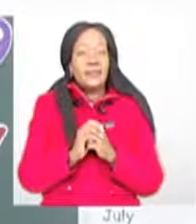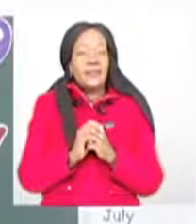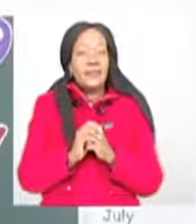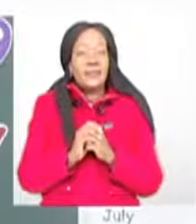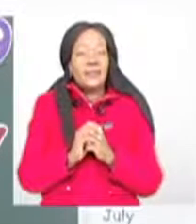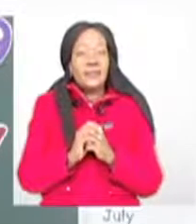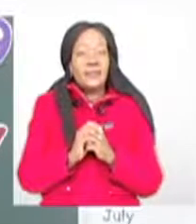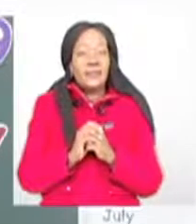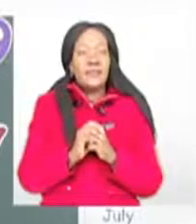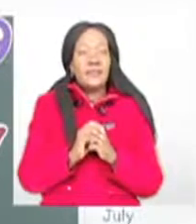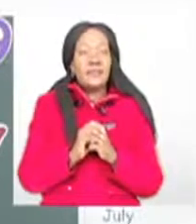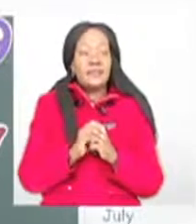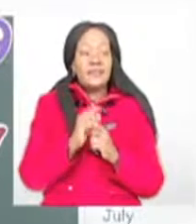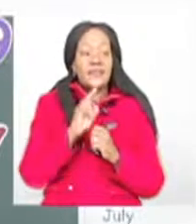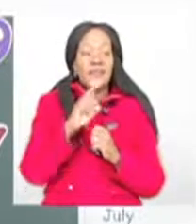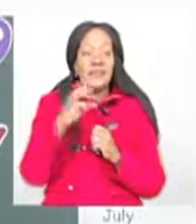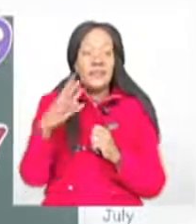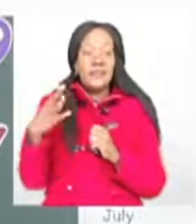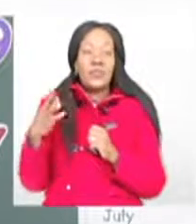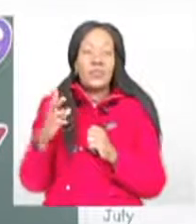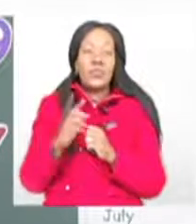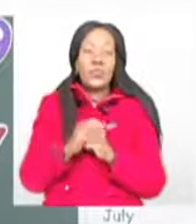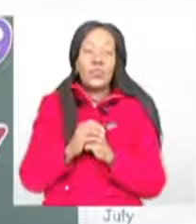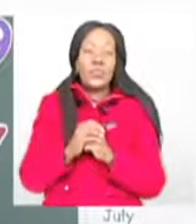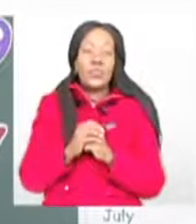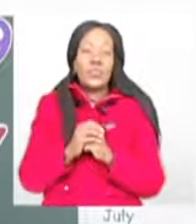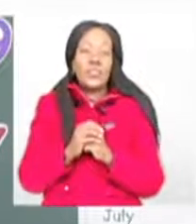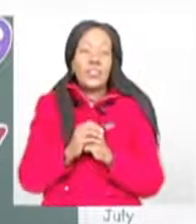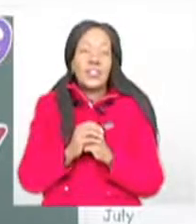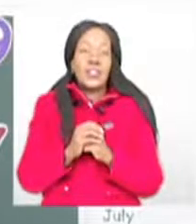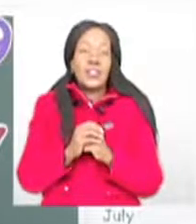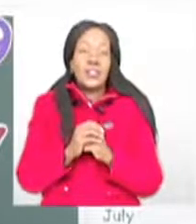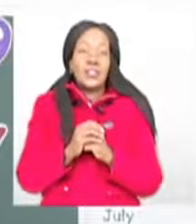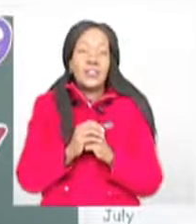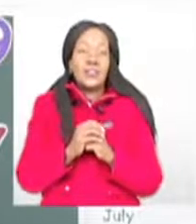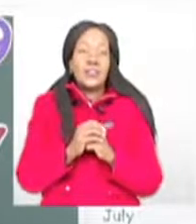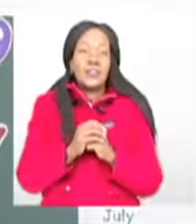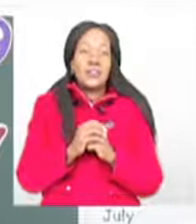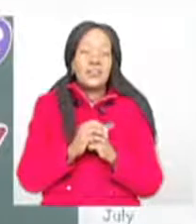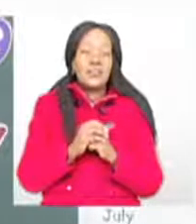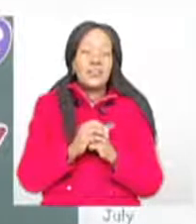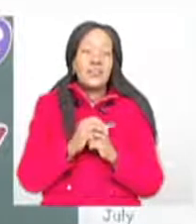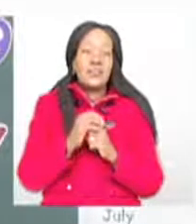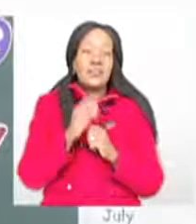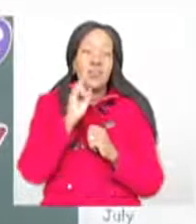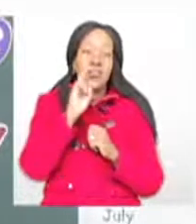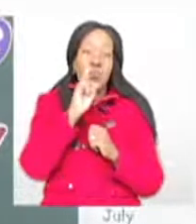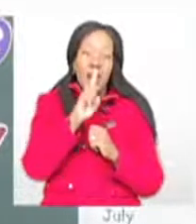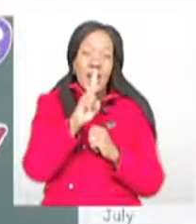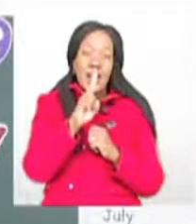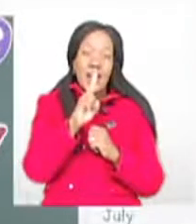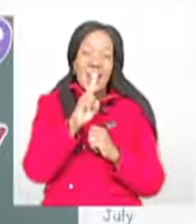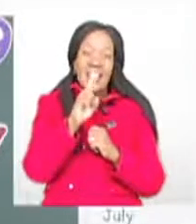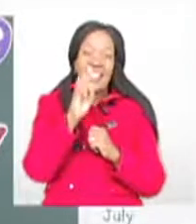Let's count the numbers as I point to the numbers.